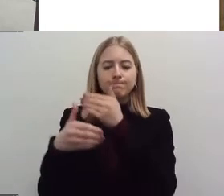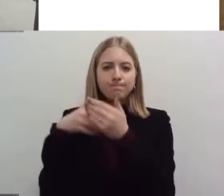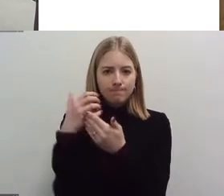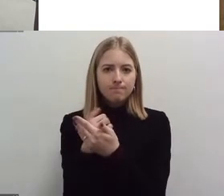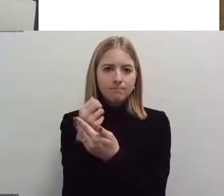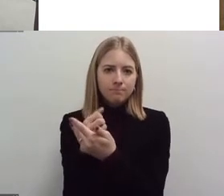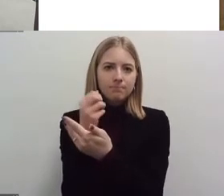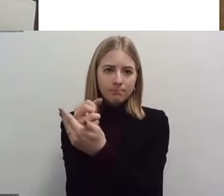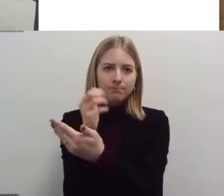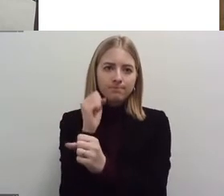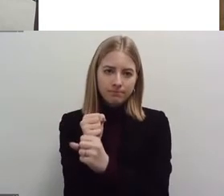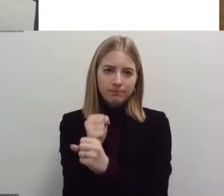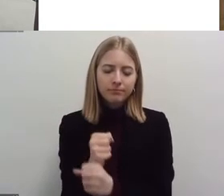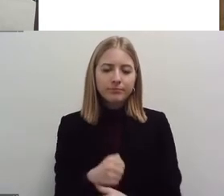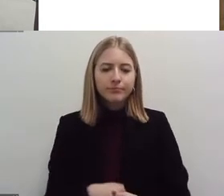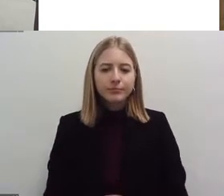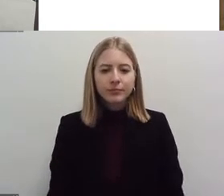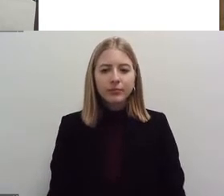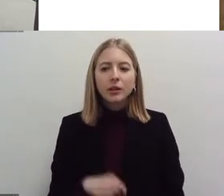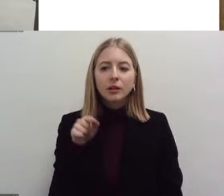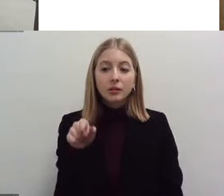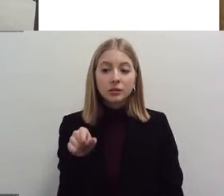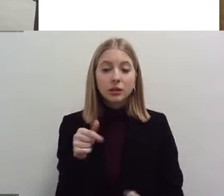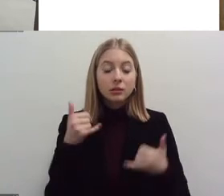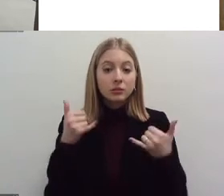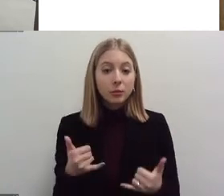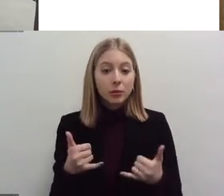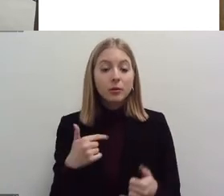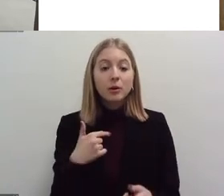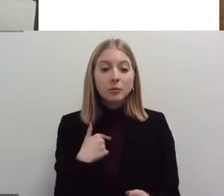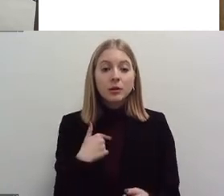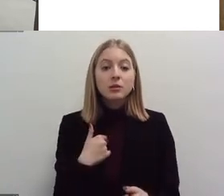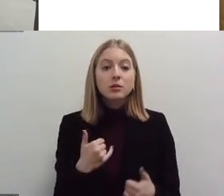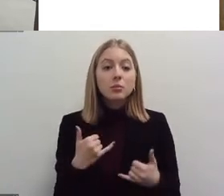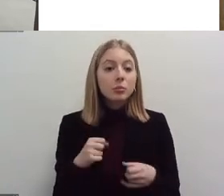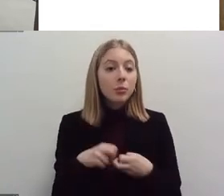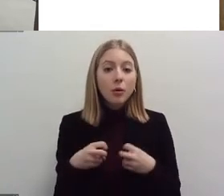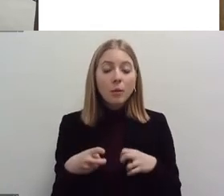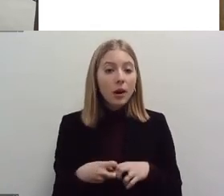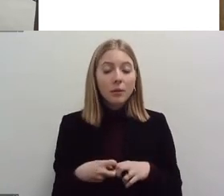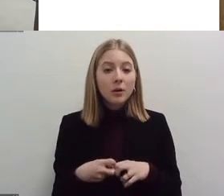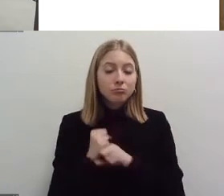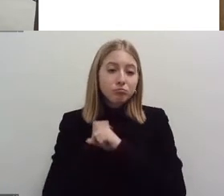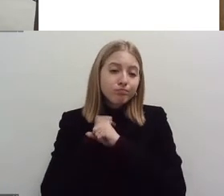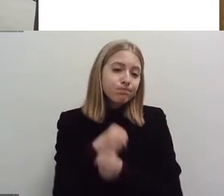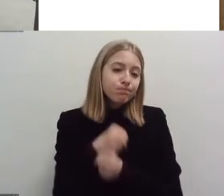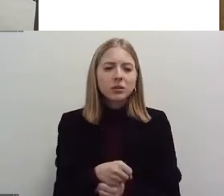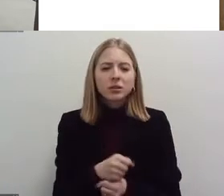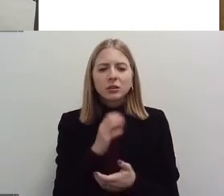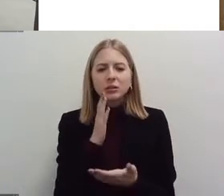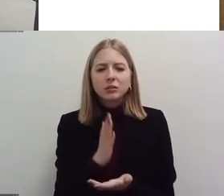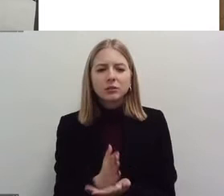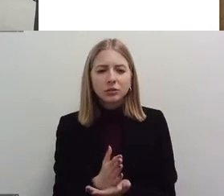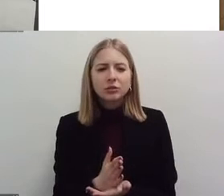power, bettering the lives of other children in similar difficult situations, alongside people who understand and relate without